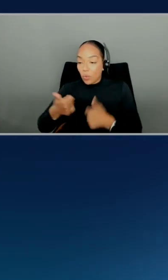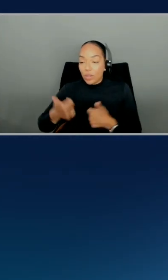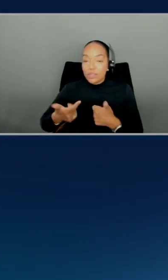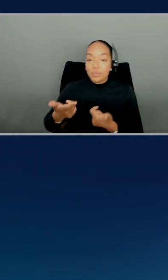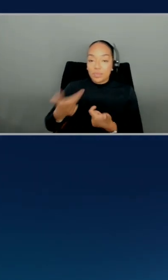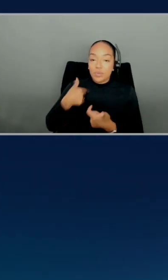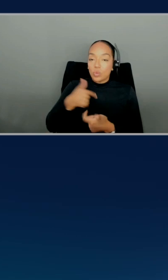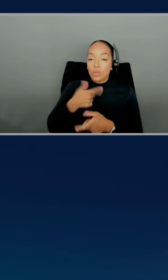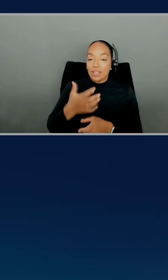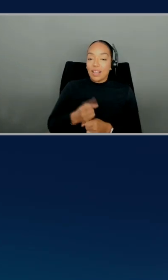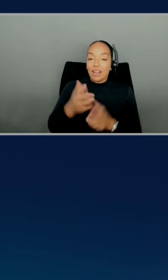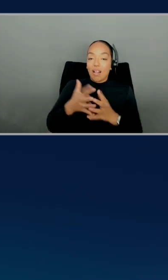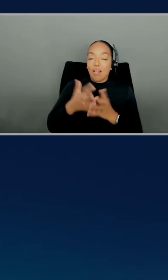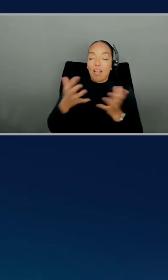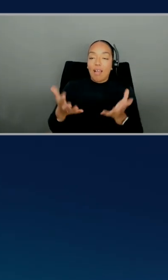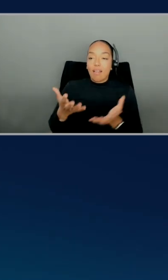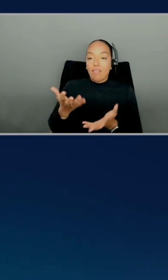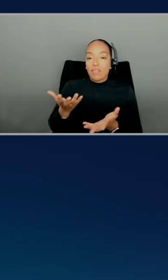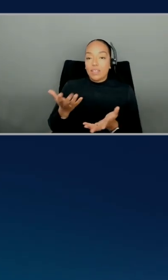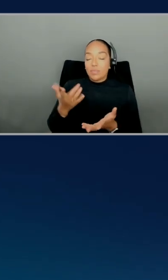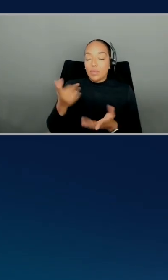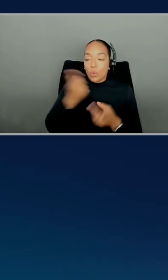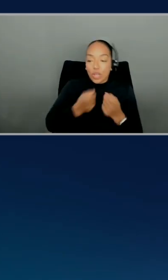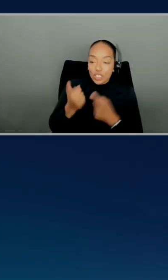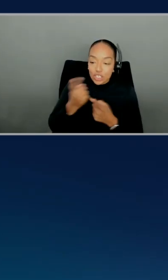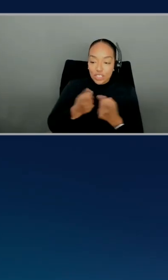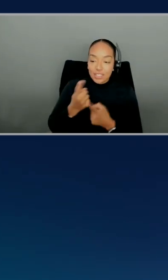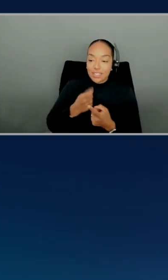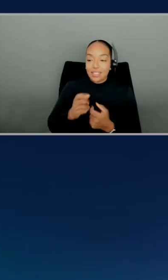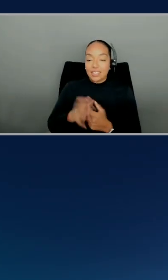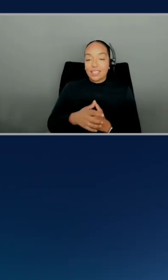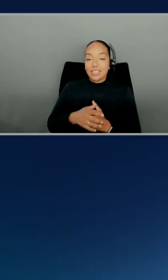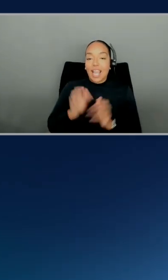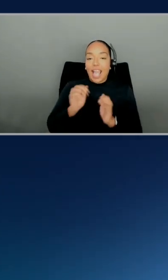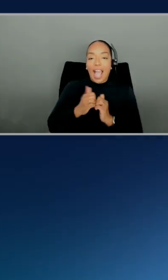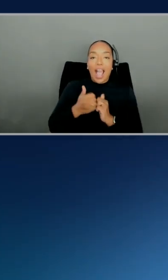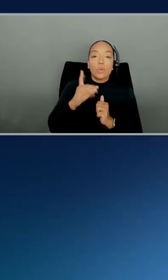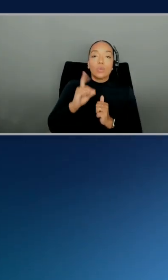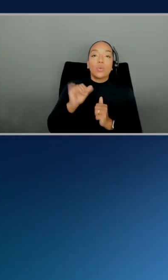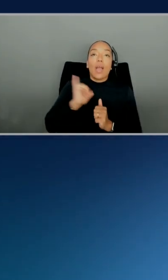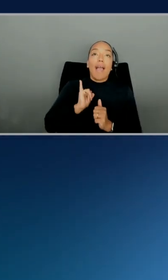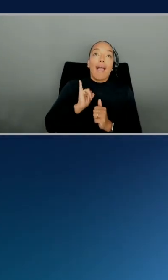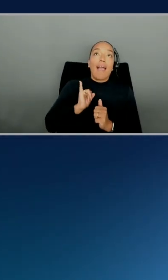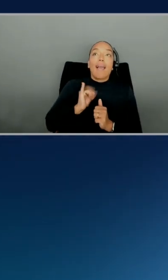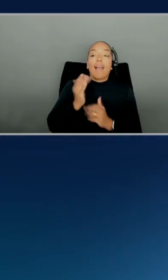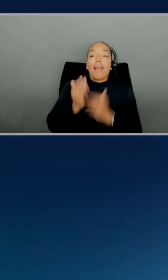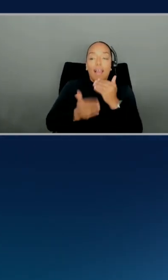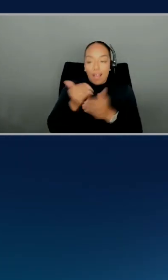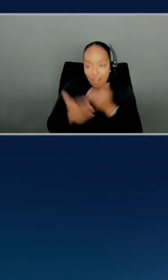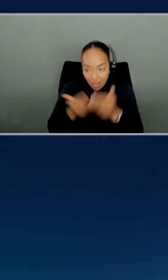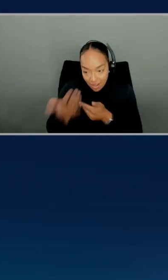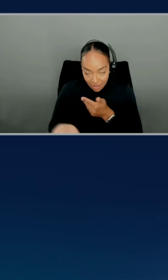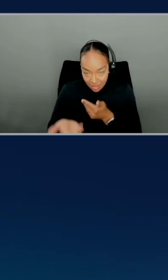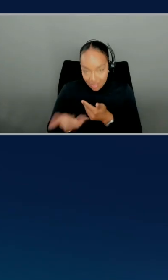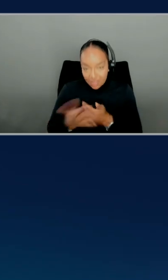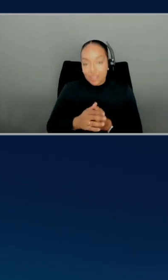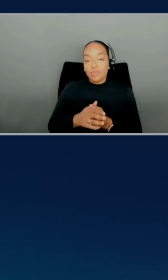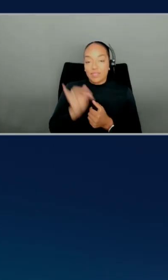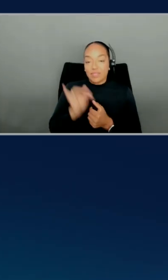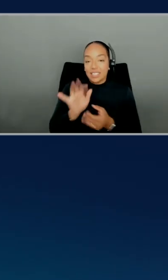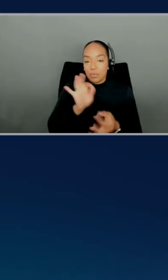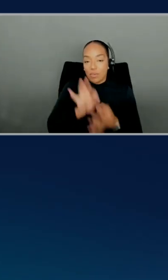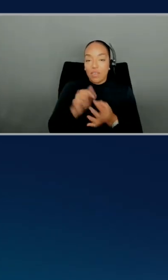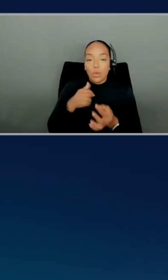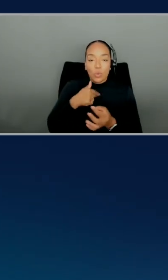of questions about how do I do, right? Yes. And that's perfect. That's exactly. And we can try building this app ad